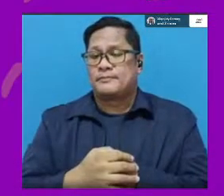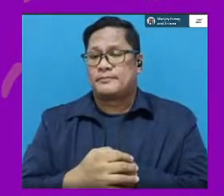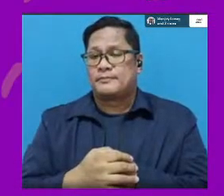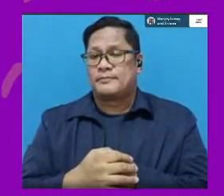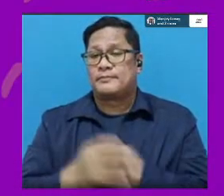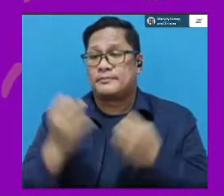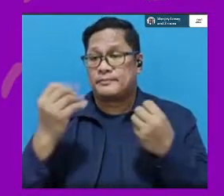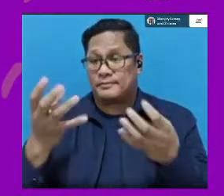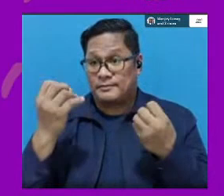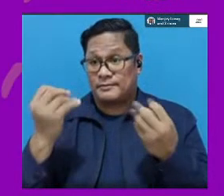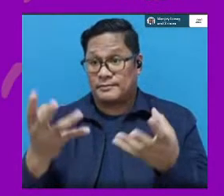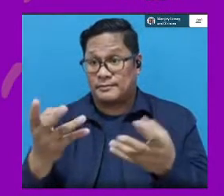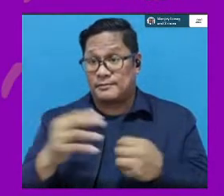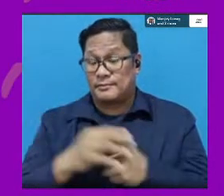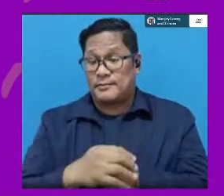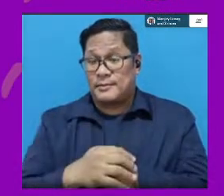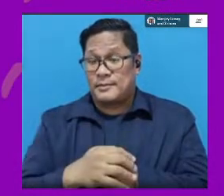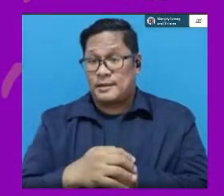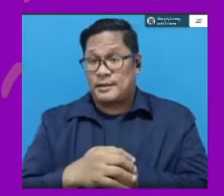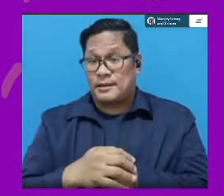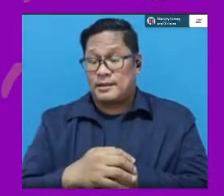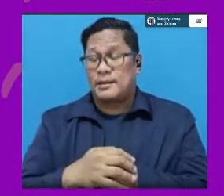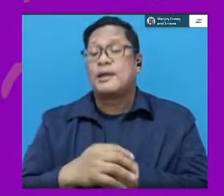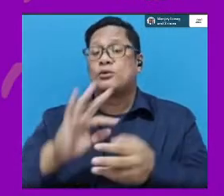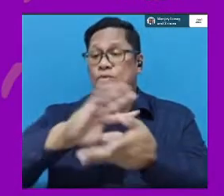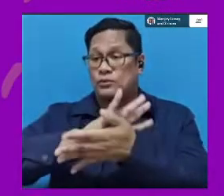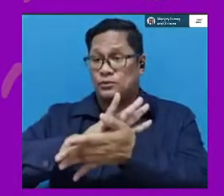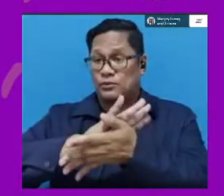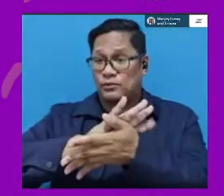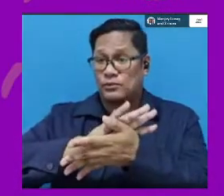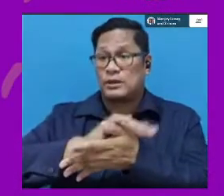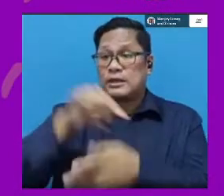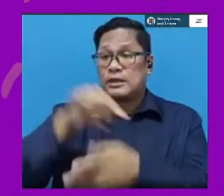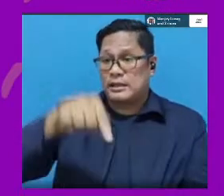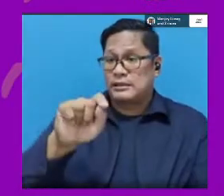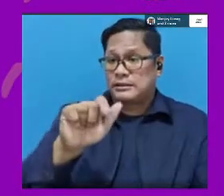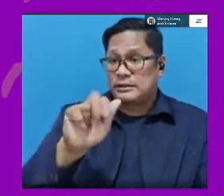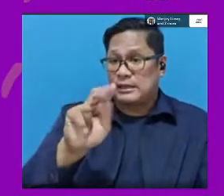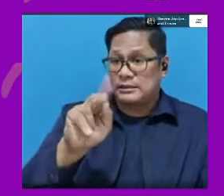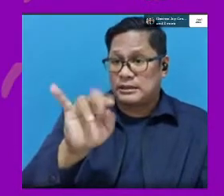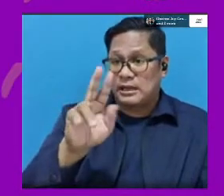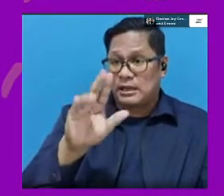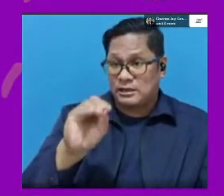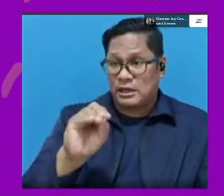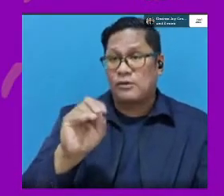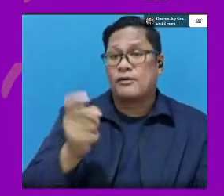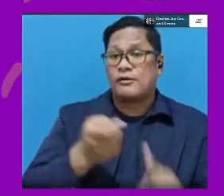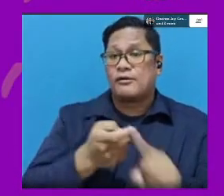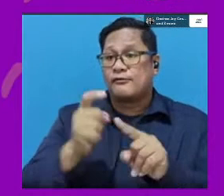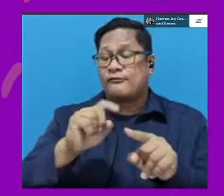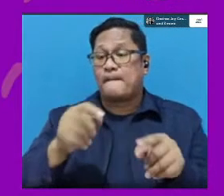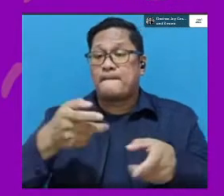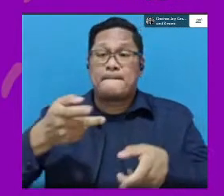bulk of these confirmed cases in Cagjanao came from the mining areas